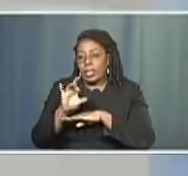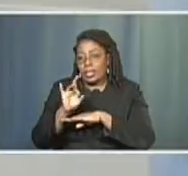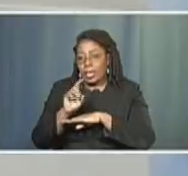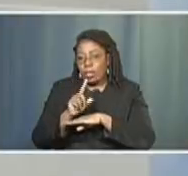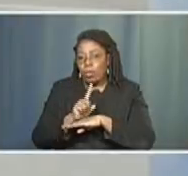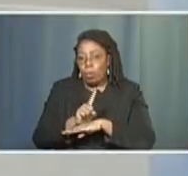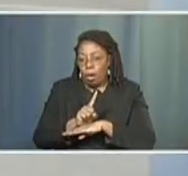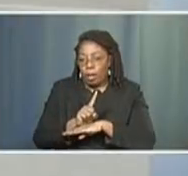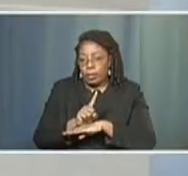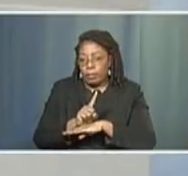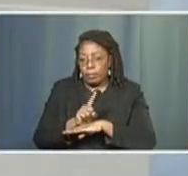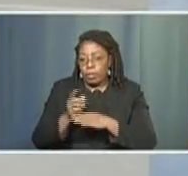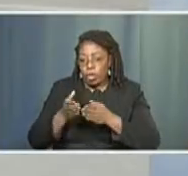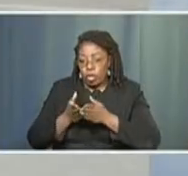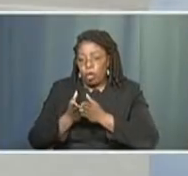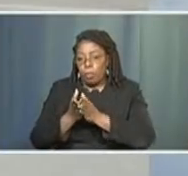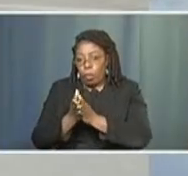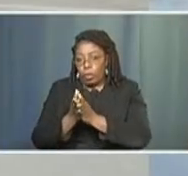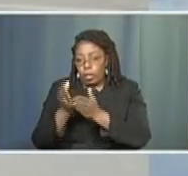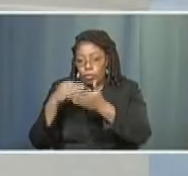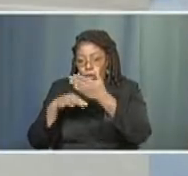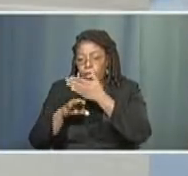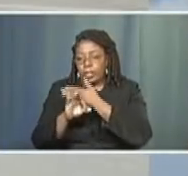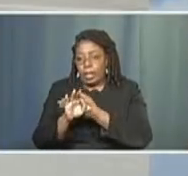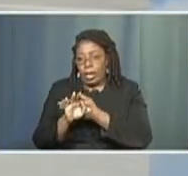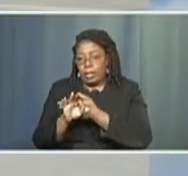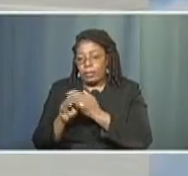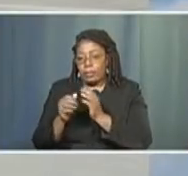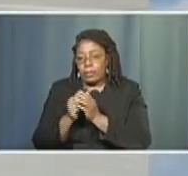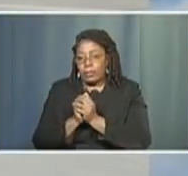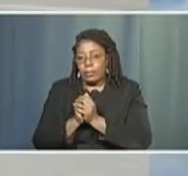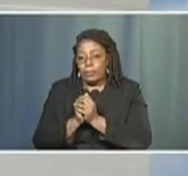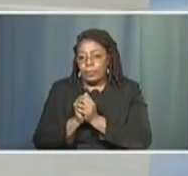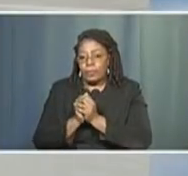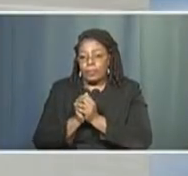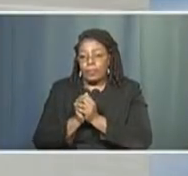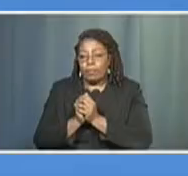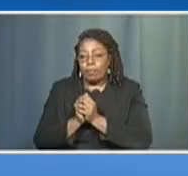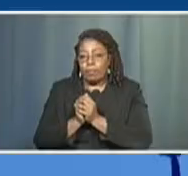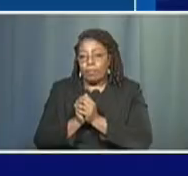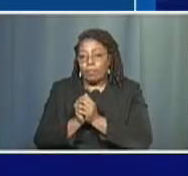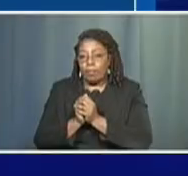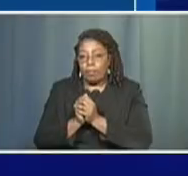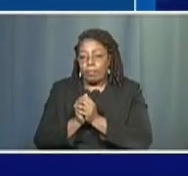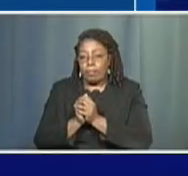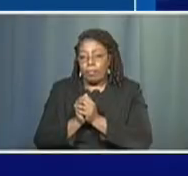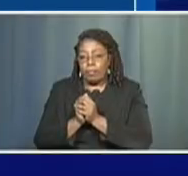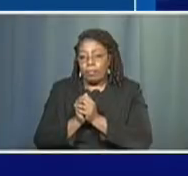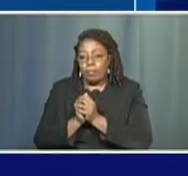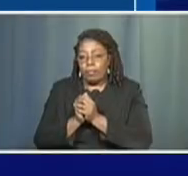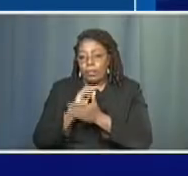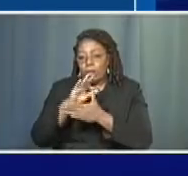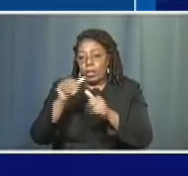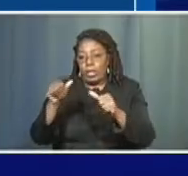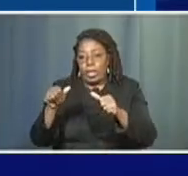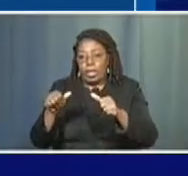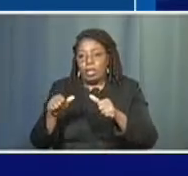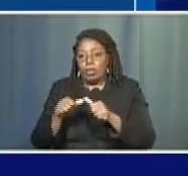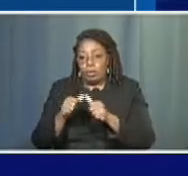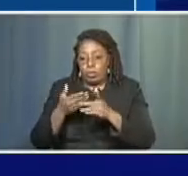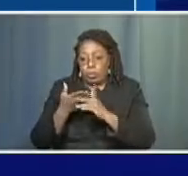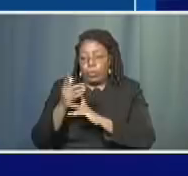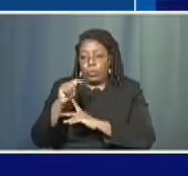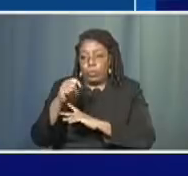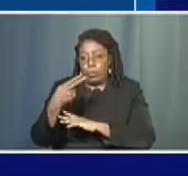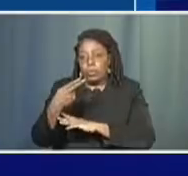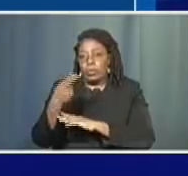81. And your boating forecast tonight is brought to you by Builders Mall, home of FYP, the Tile King, and the Paint Center. For all areas tonight through